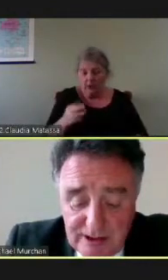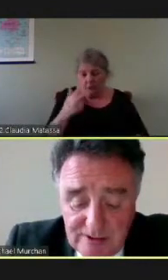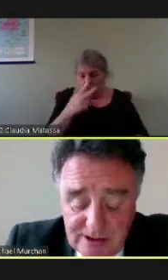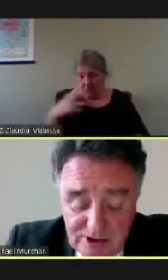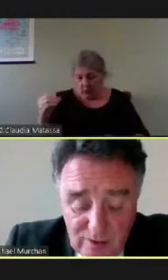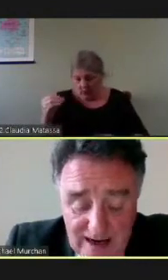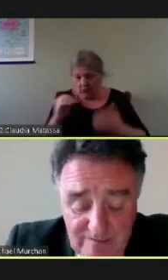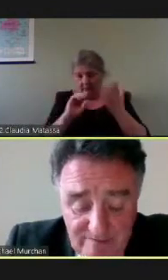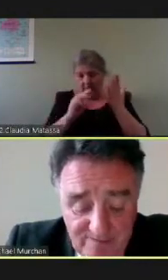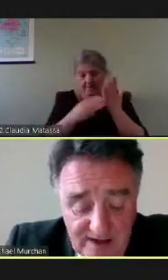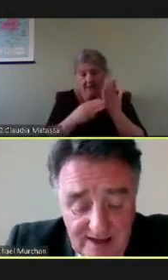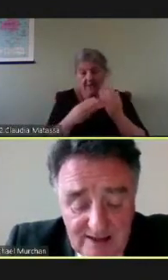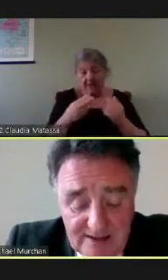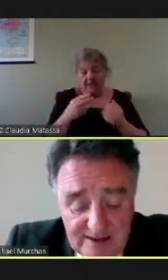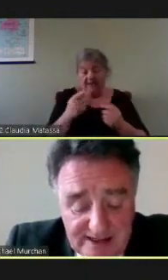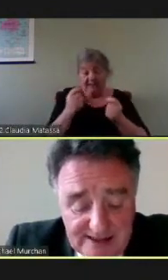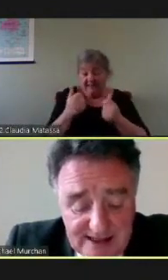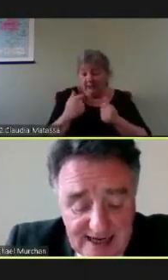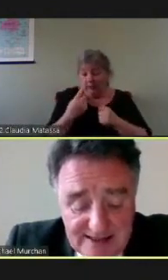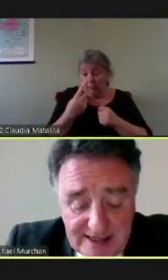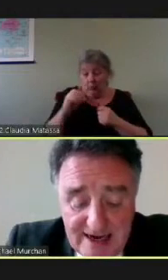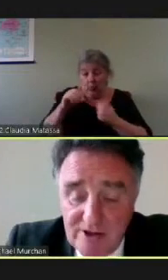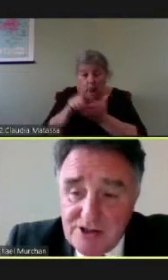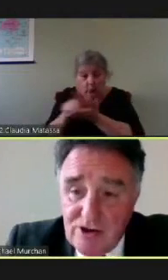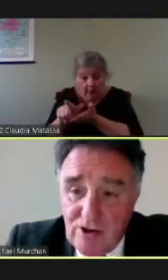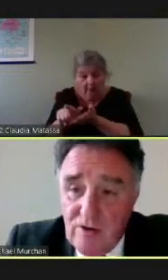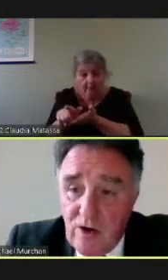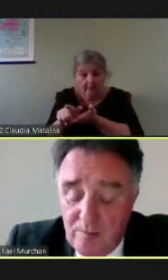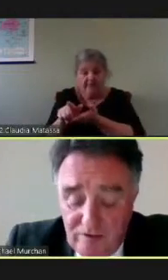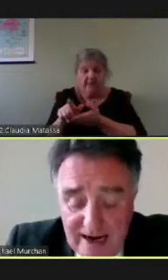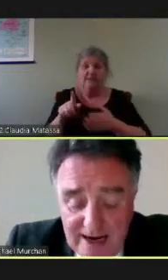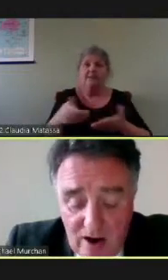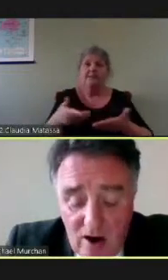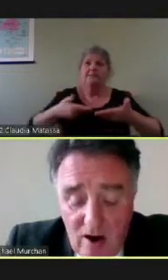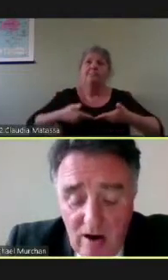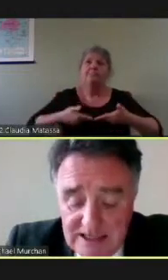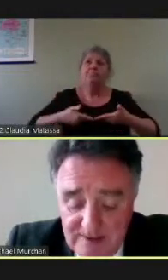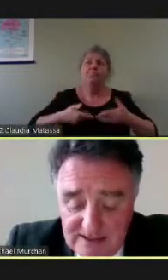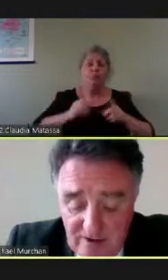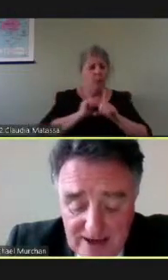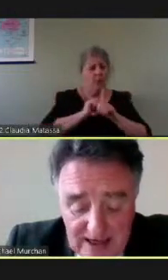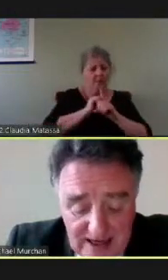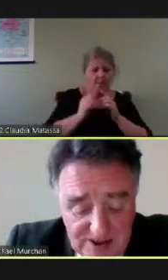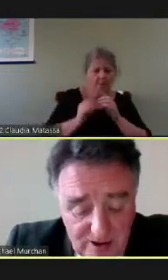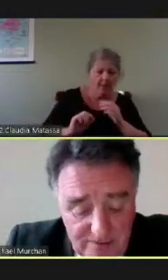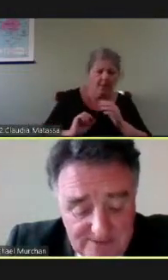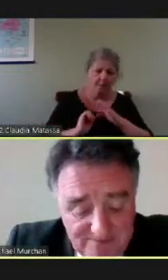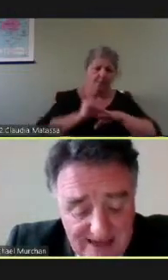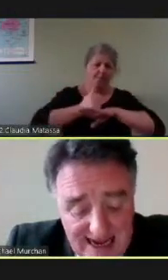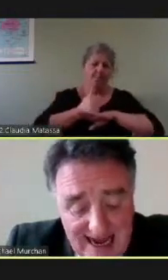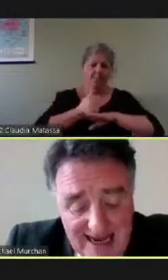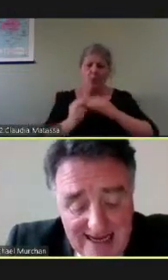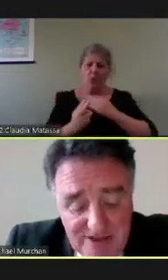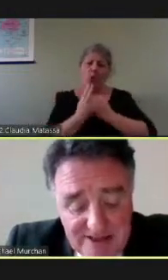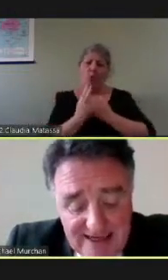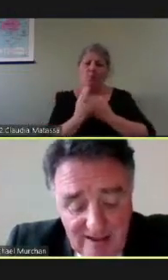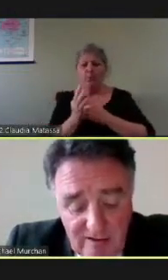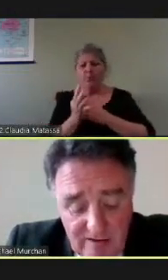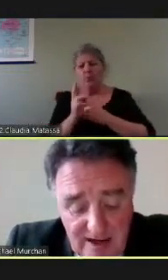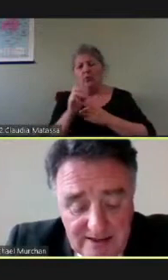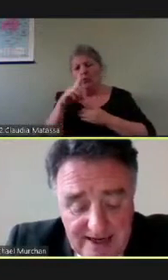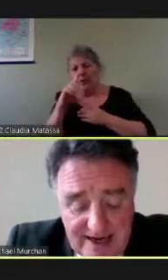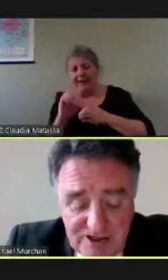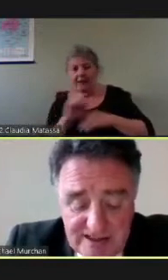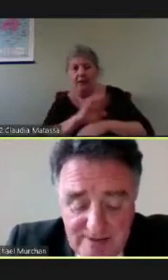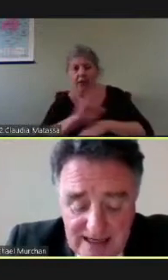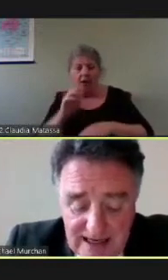since 2012. This has enabled us to upgrade all aspects of our mental health service. In